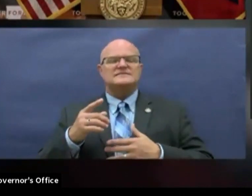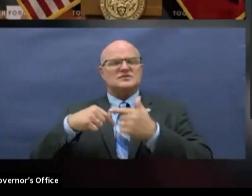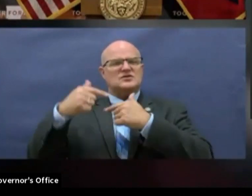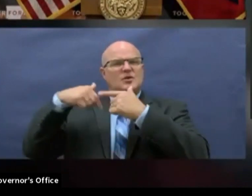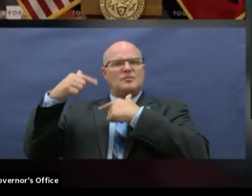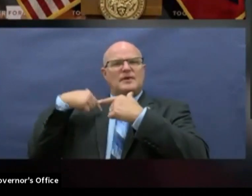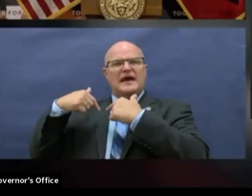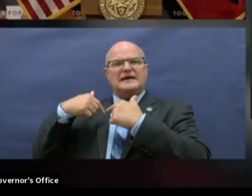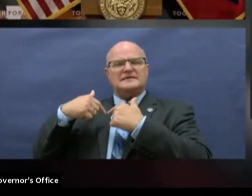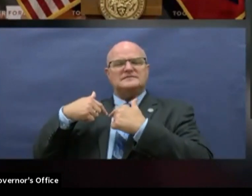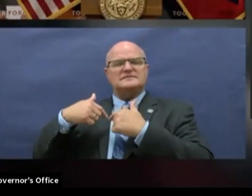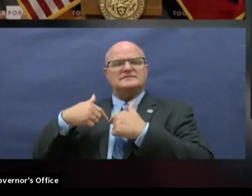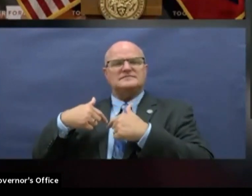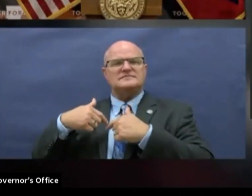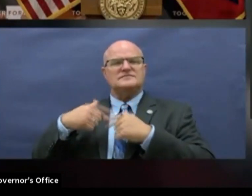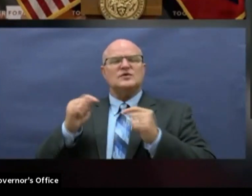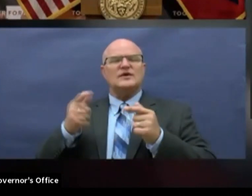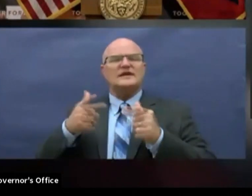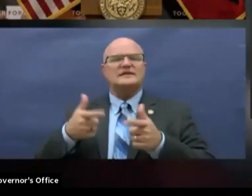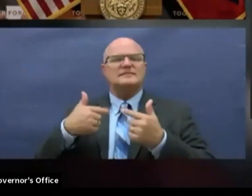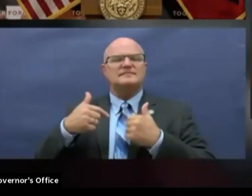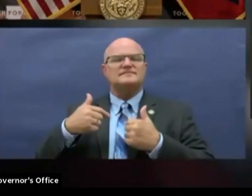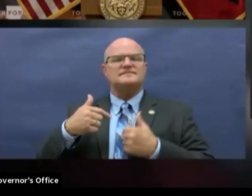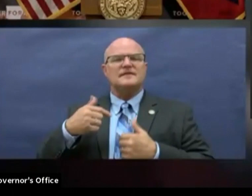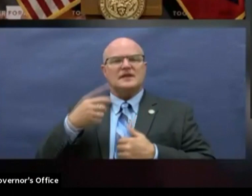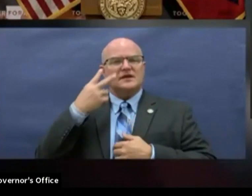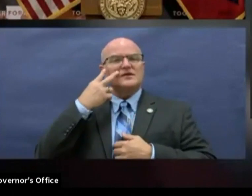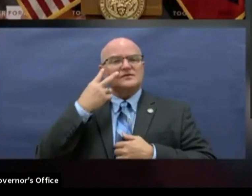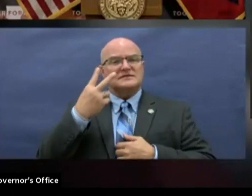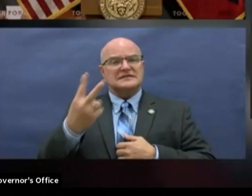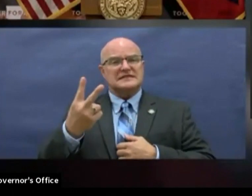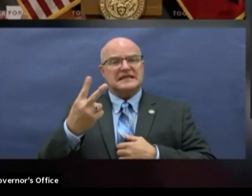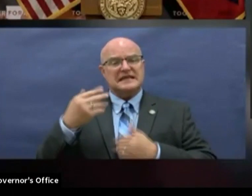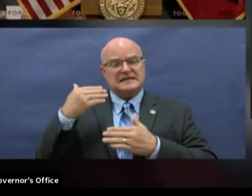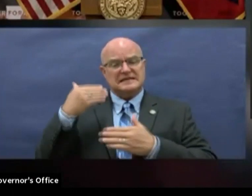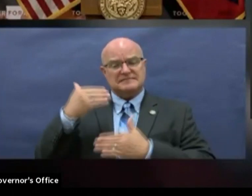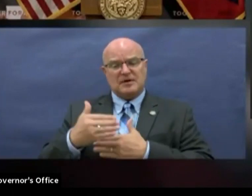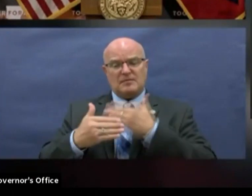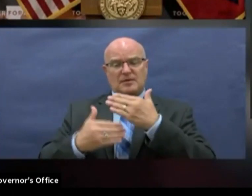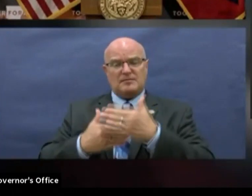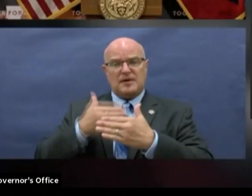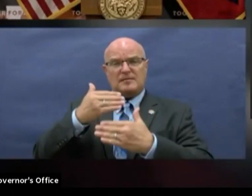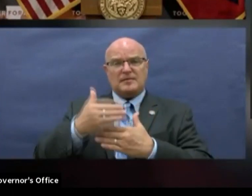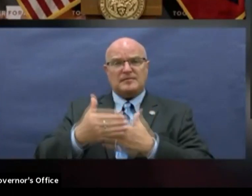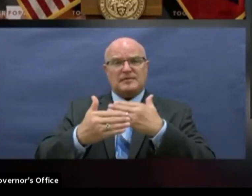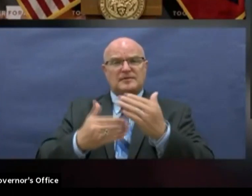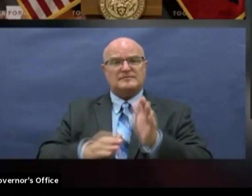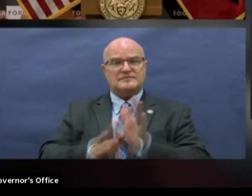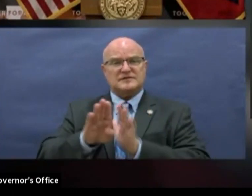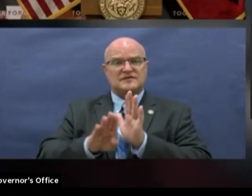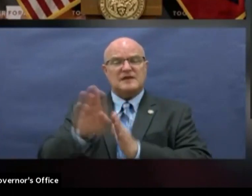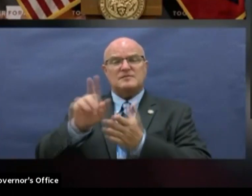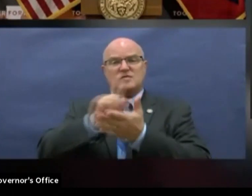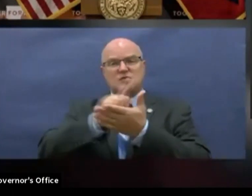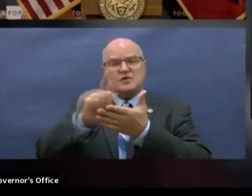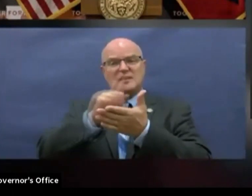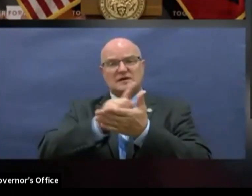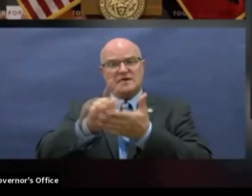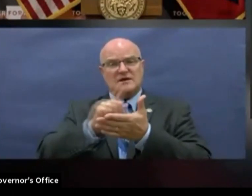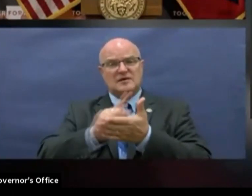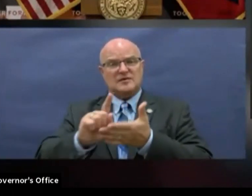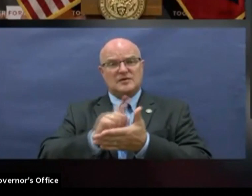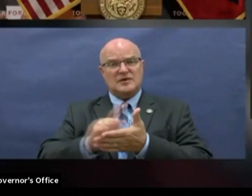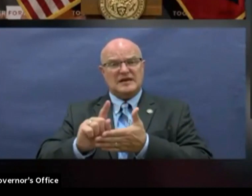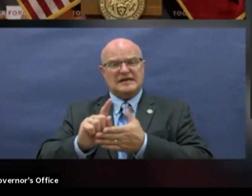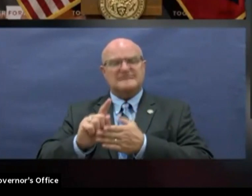to the previous one quickly, you can see the pattern that is developing. Week by week, we will have toward